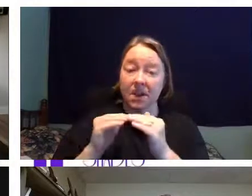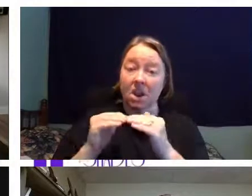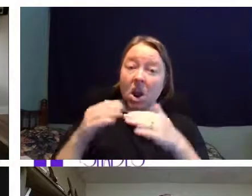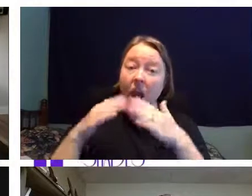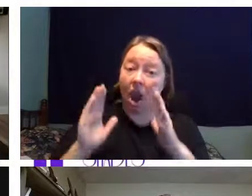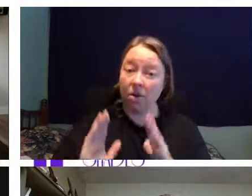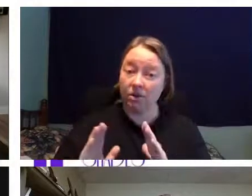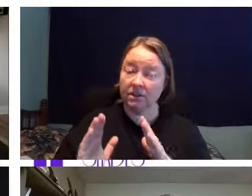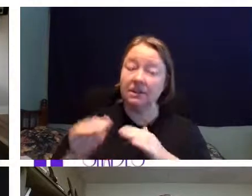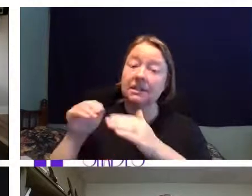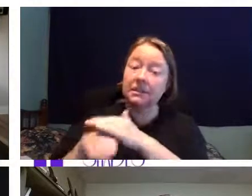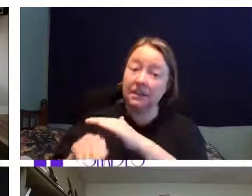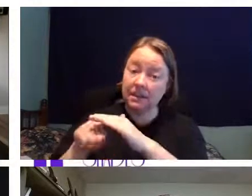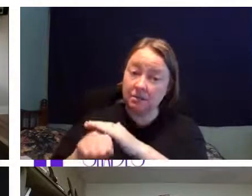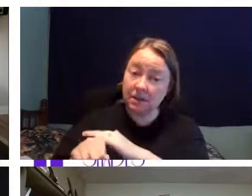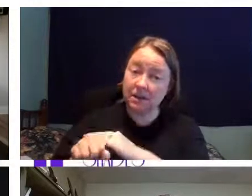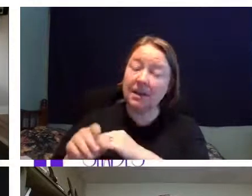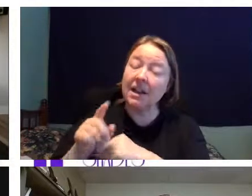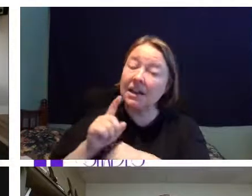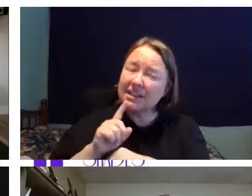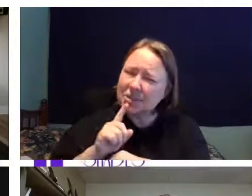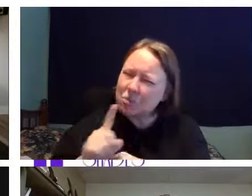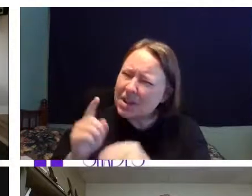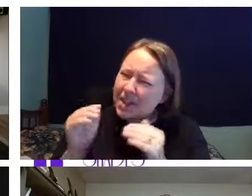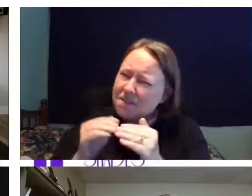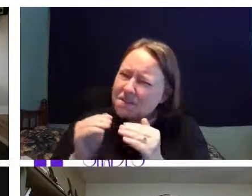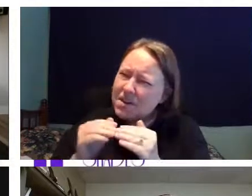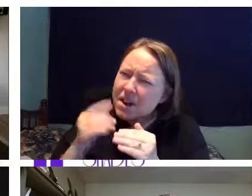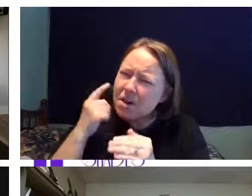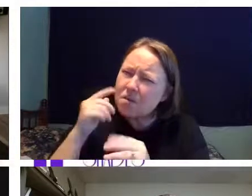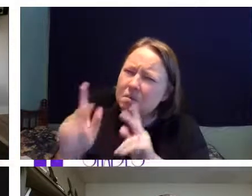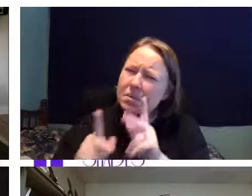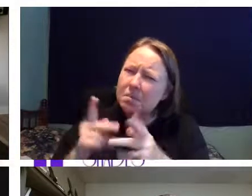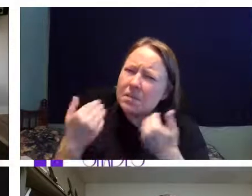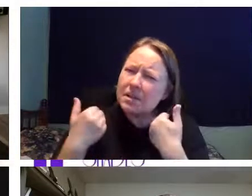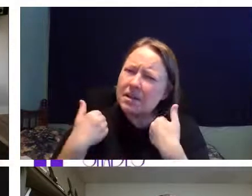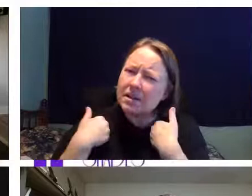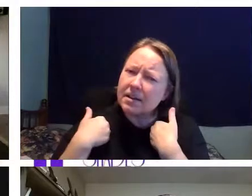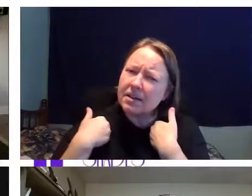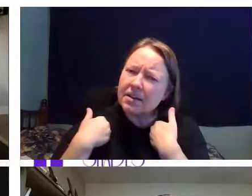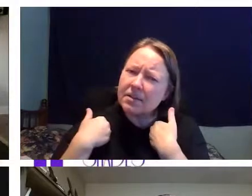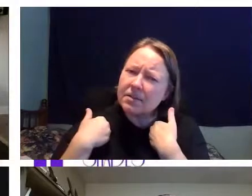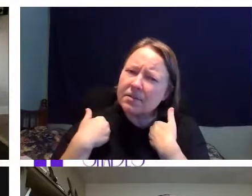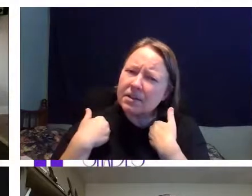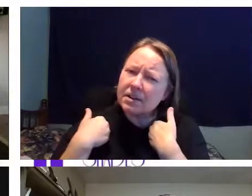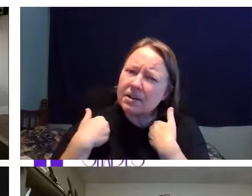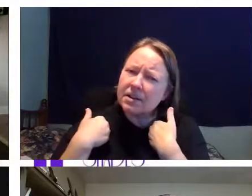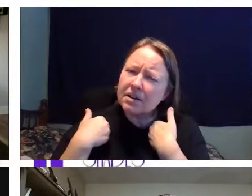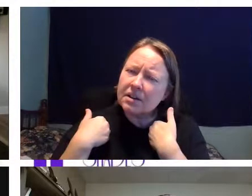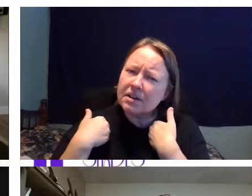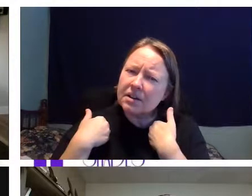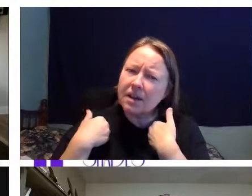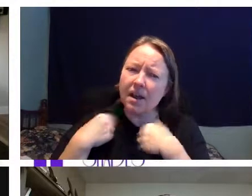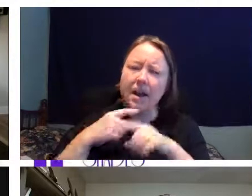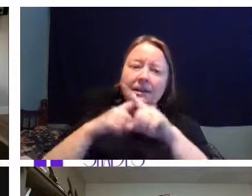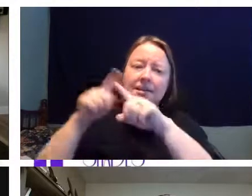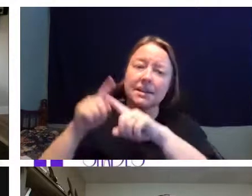and accessibility. And is it really fair for those persons with a